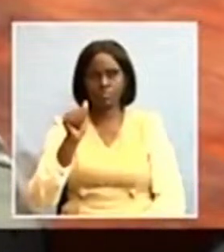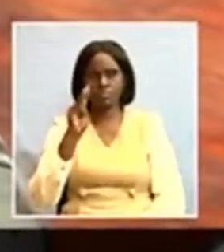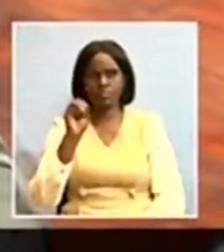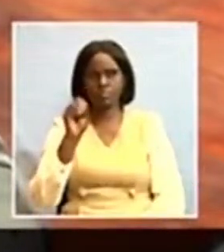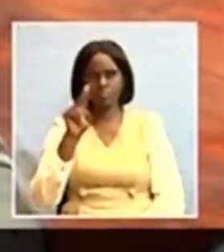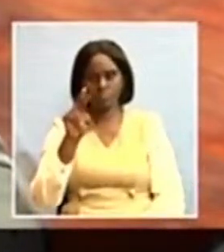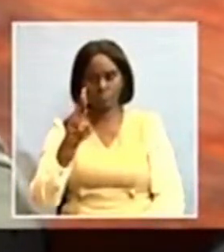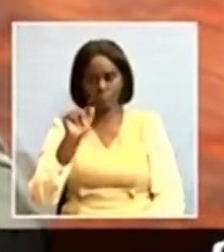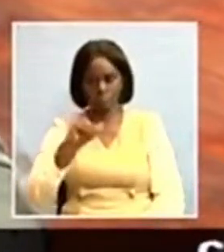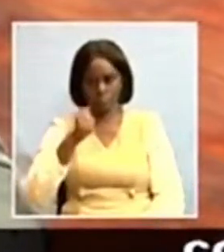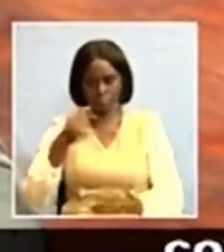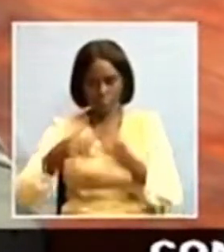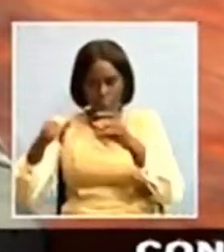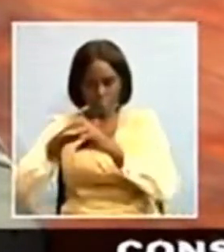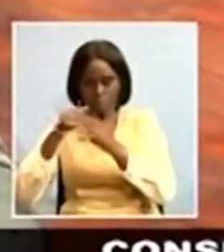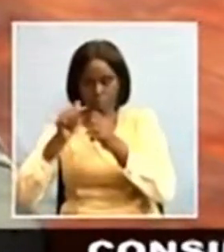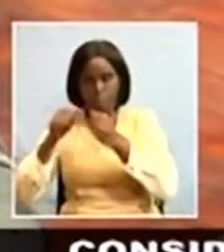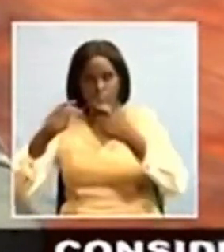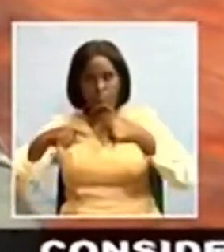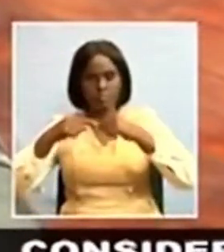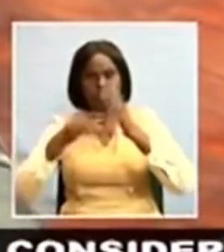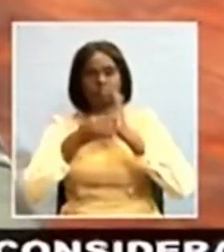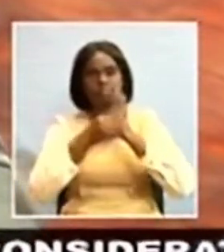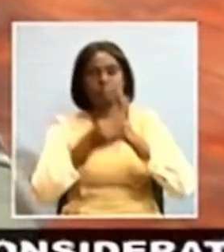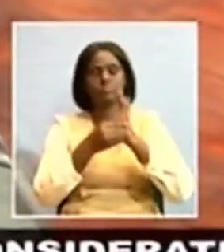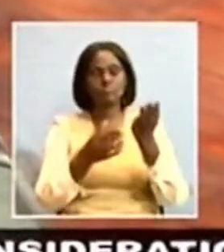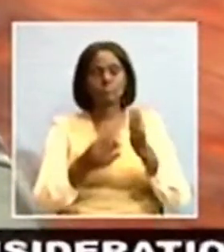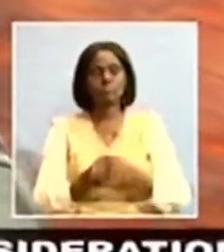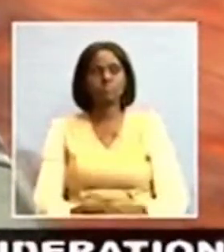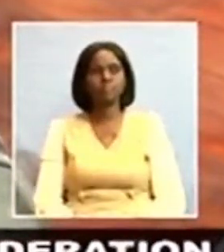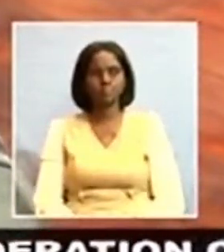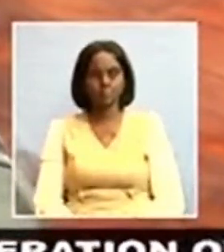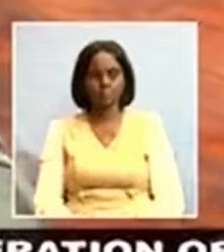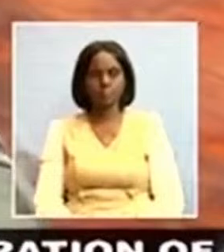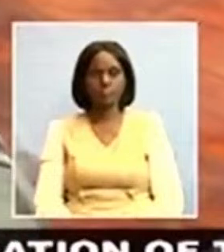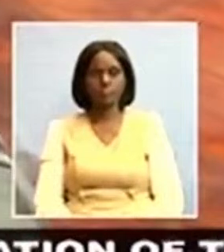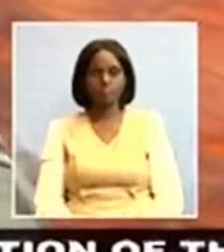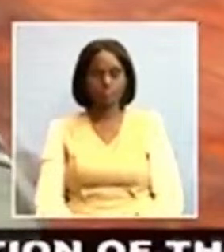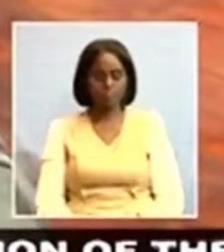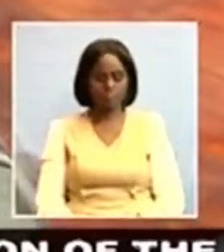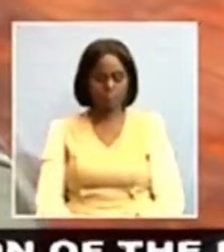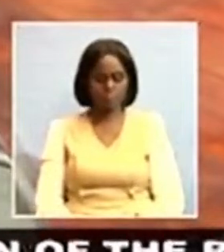still engaging with the local leadership. Thank you, Chair.